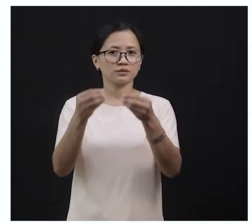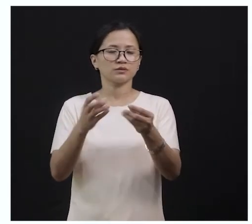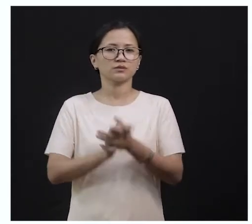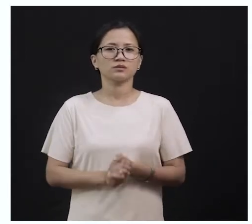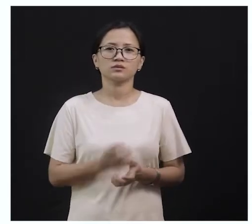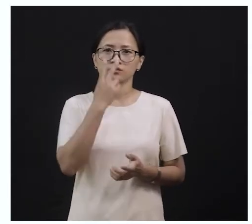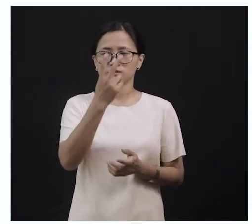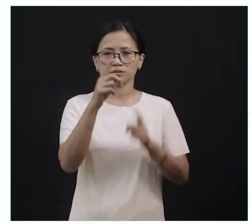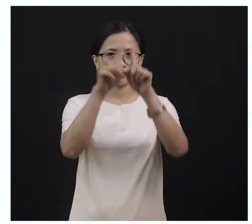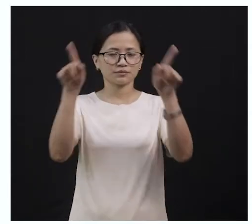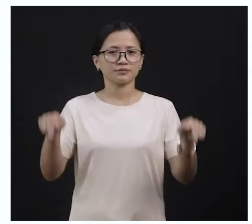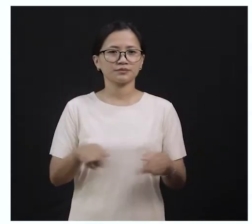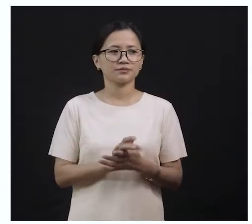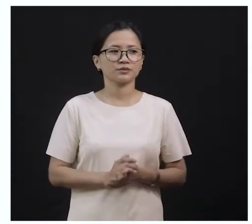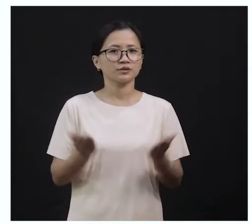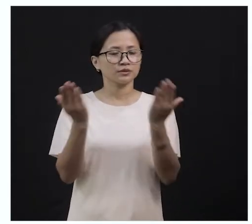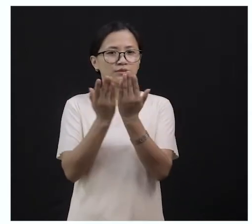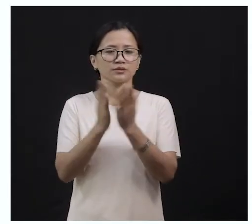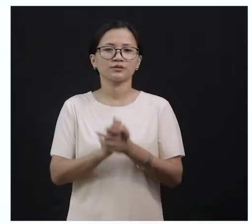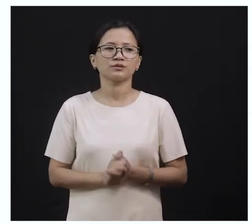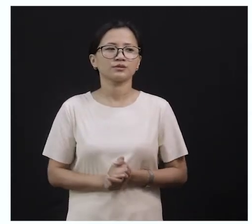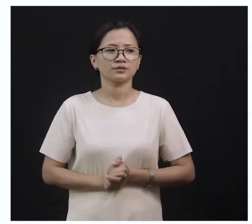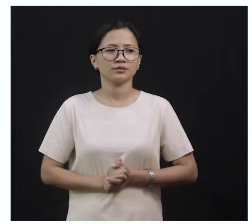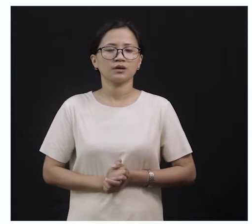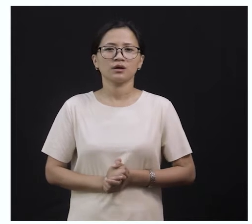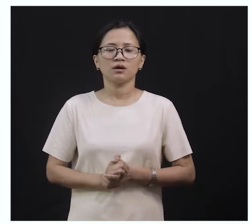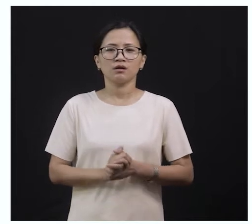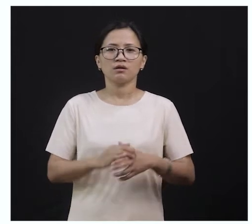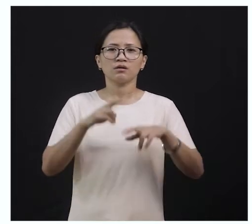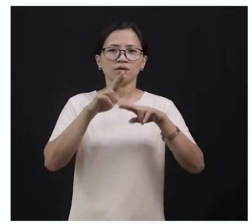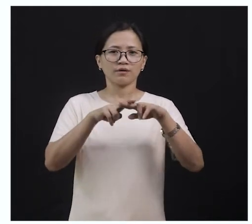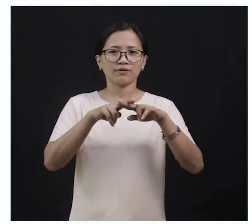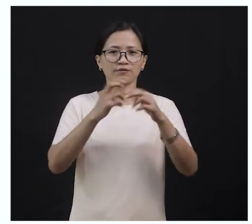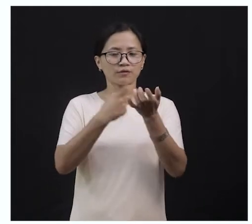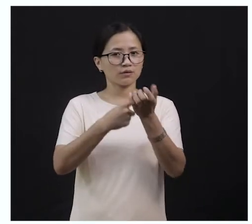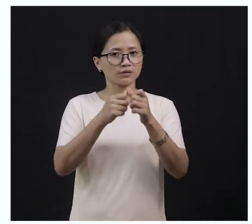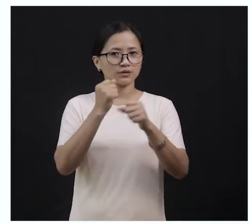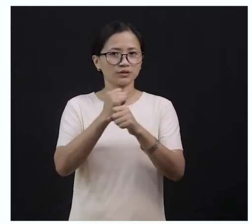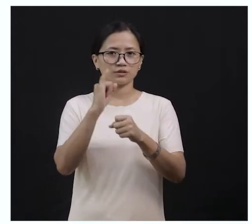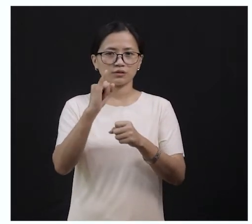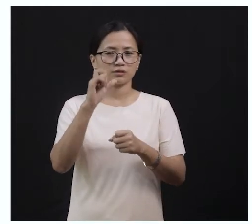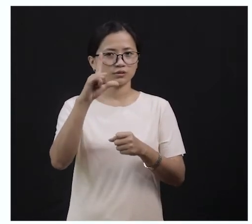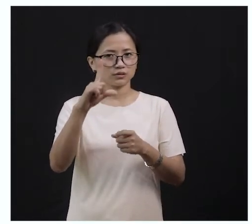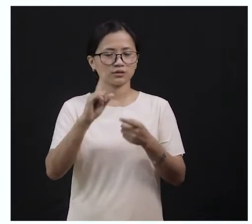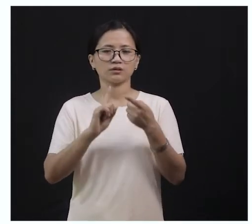out. Shall we all read from the start and understand the word meaning? The first is fragile.